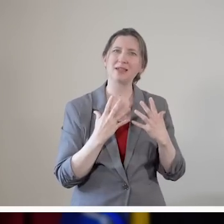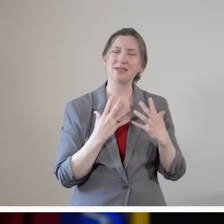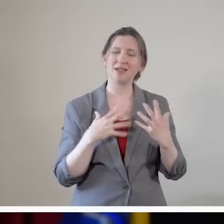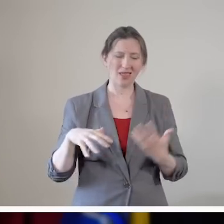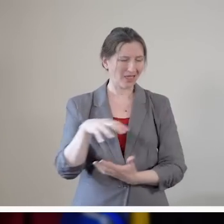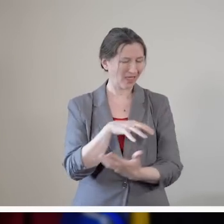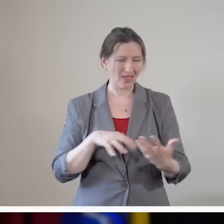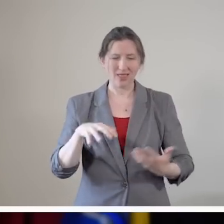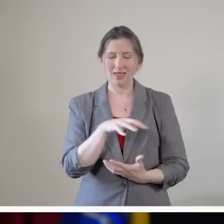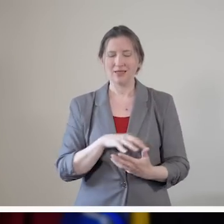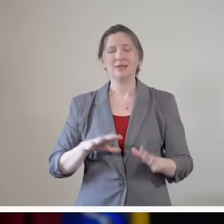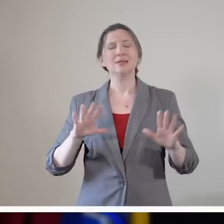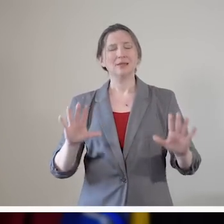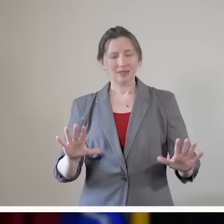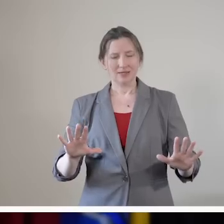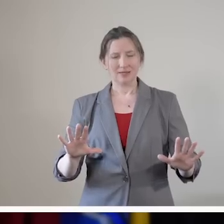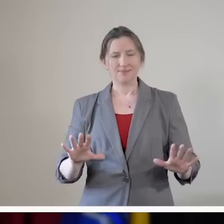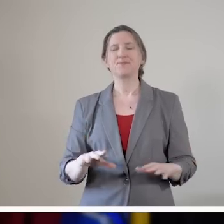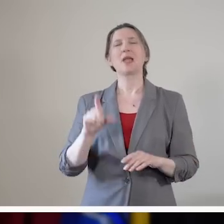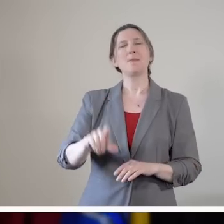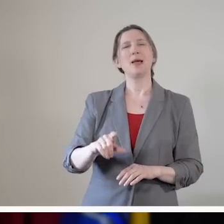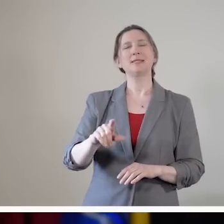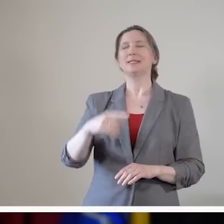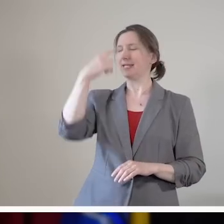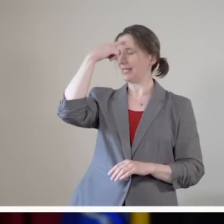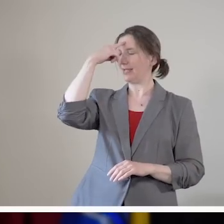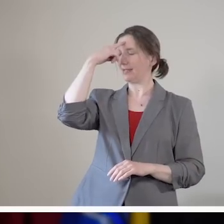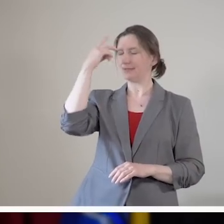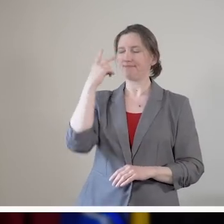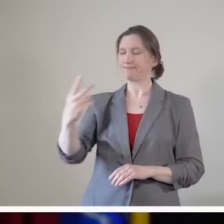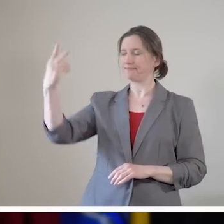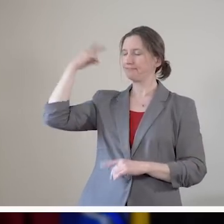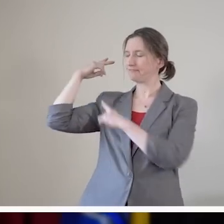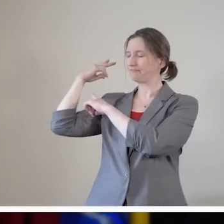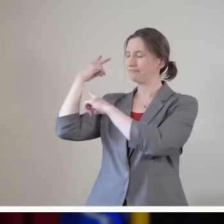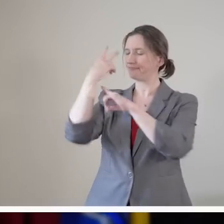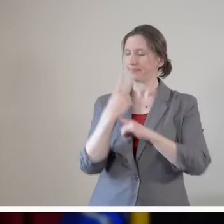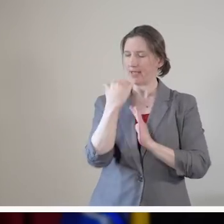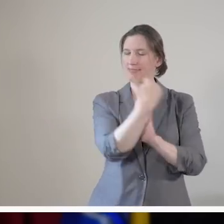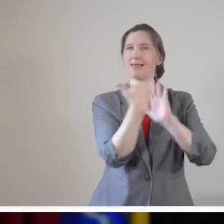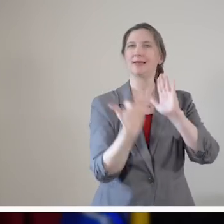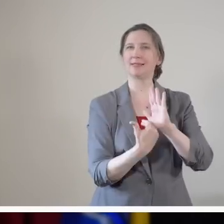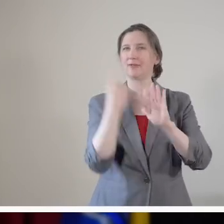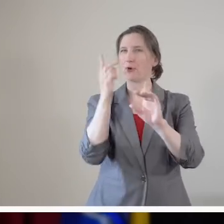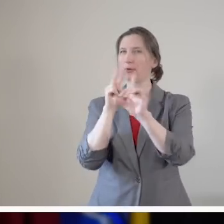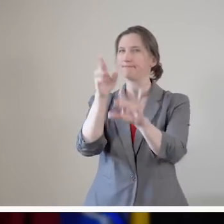I look to the future, I know that there is one lesson I will take from this experience that gives me